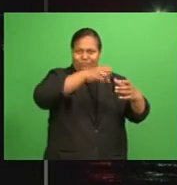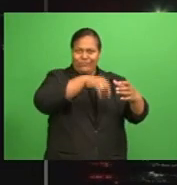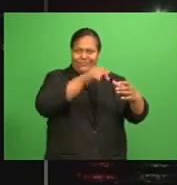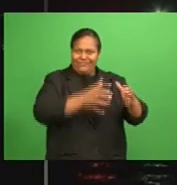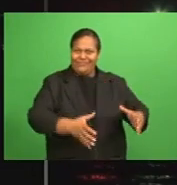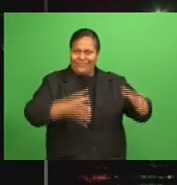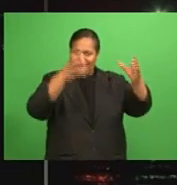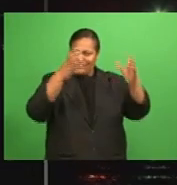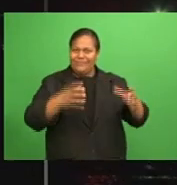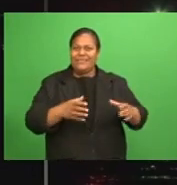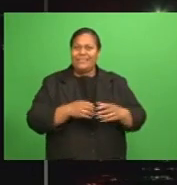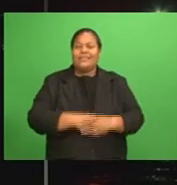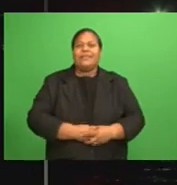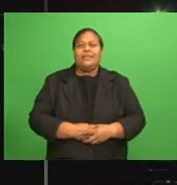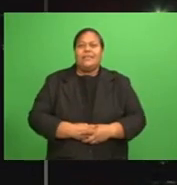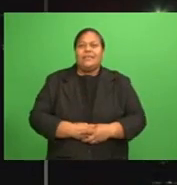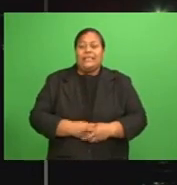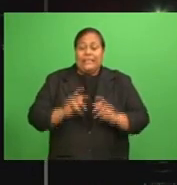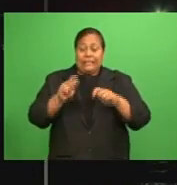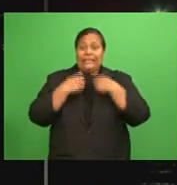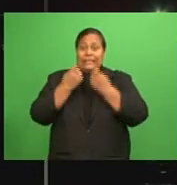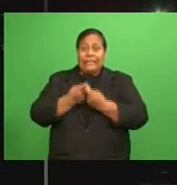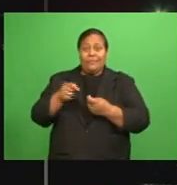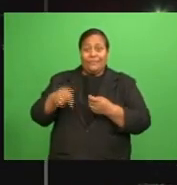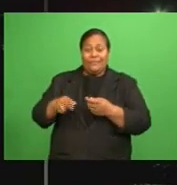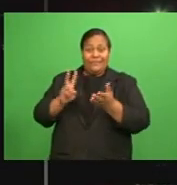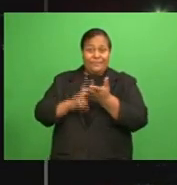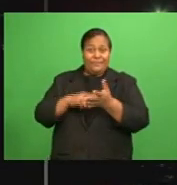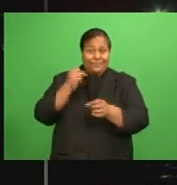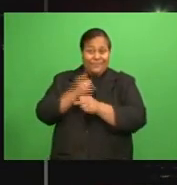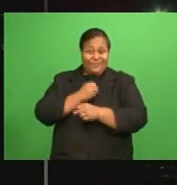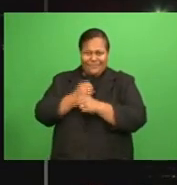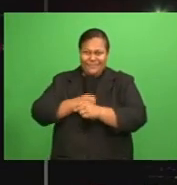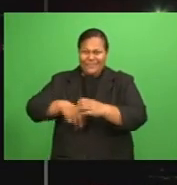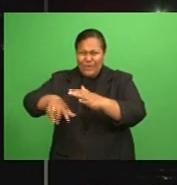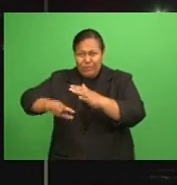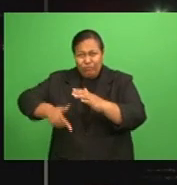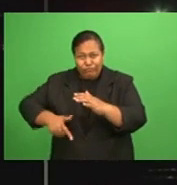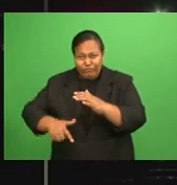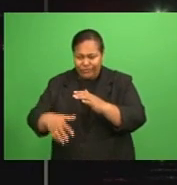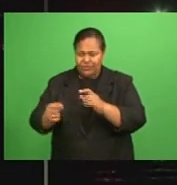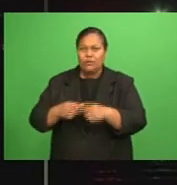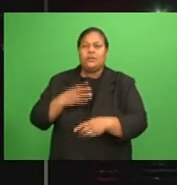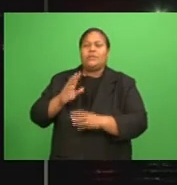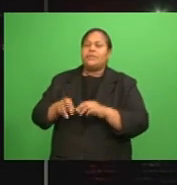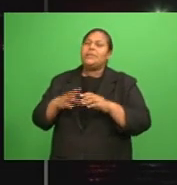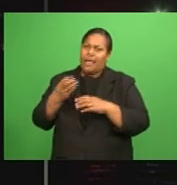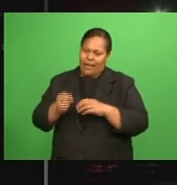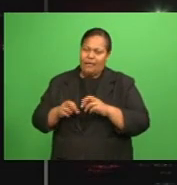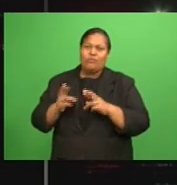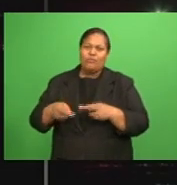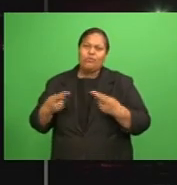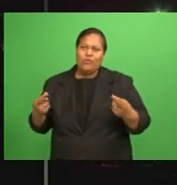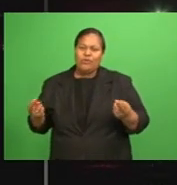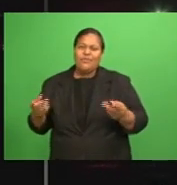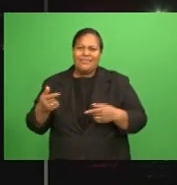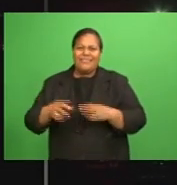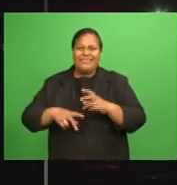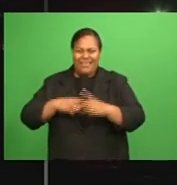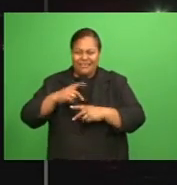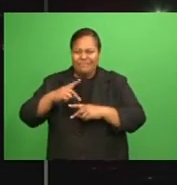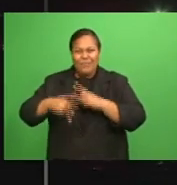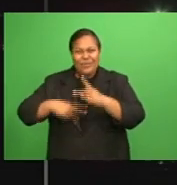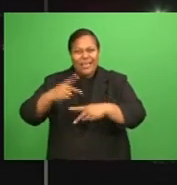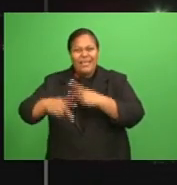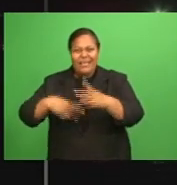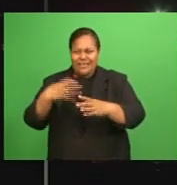Mines and Mineral Resources Department addressed the Environment Impact Assessment criteria and other requirements stipulated in the